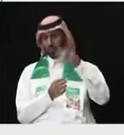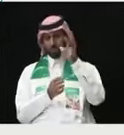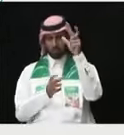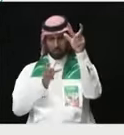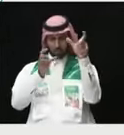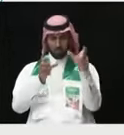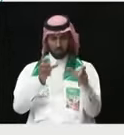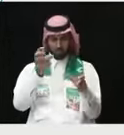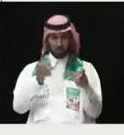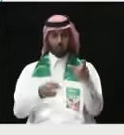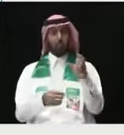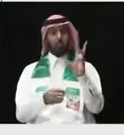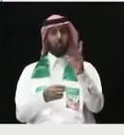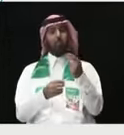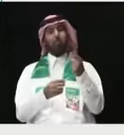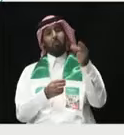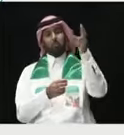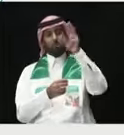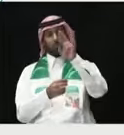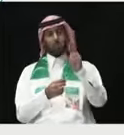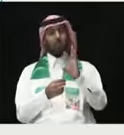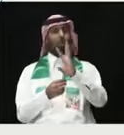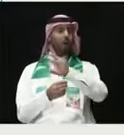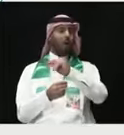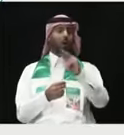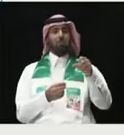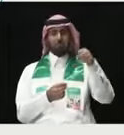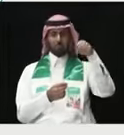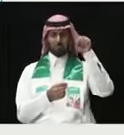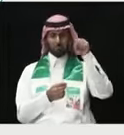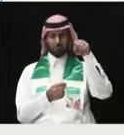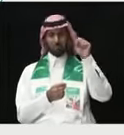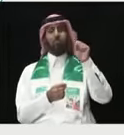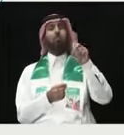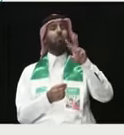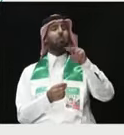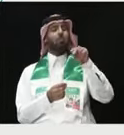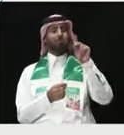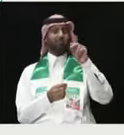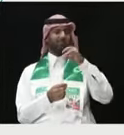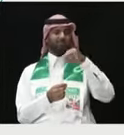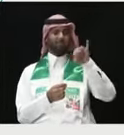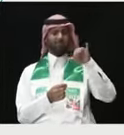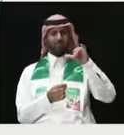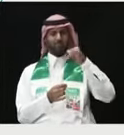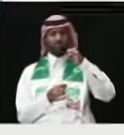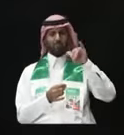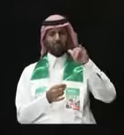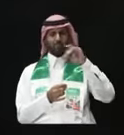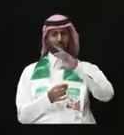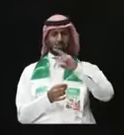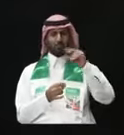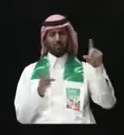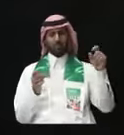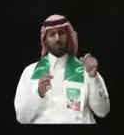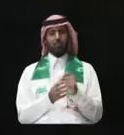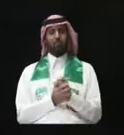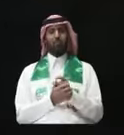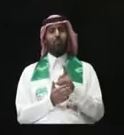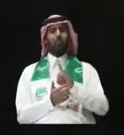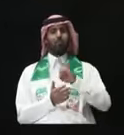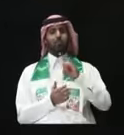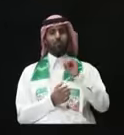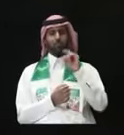want to form a negative sentence. A negative. So, I didn't and did you.